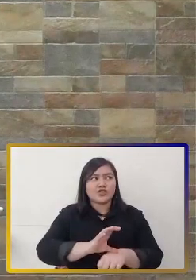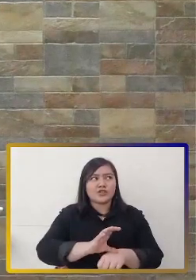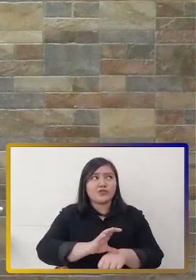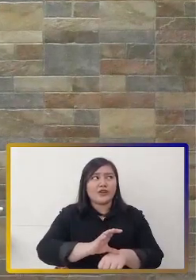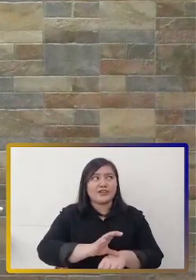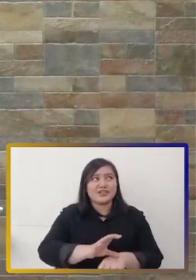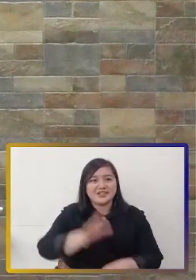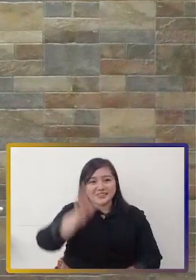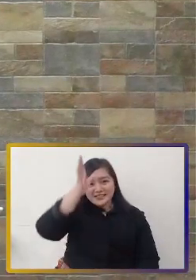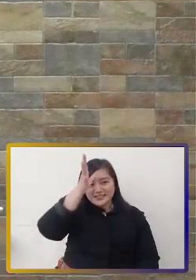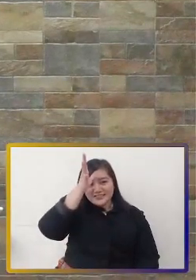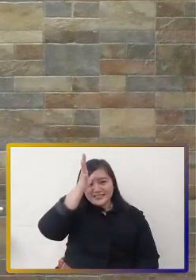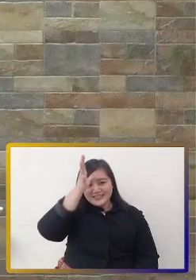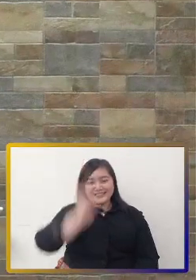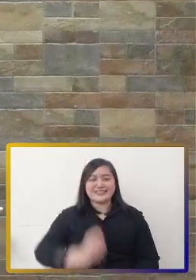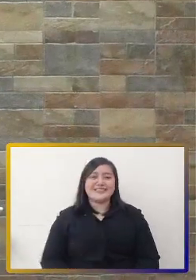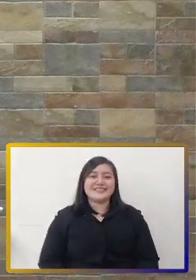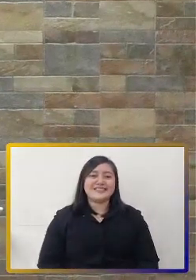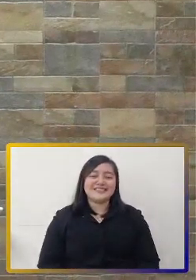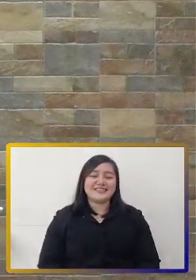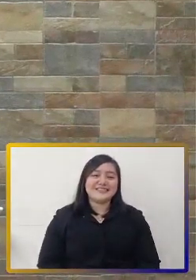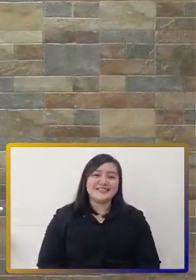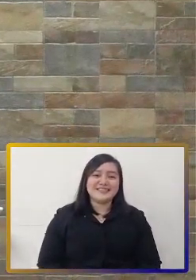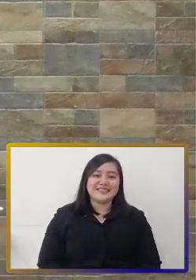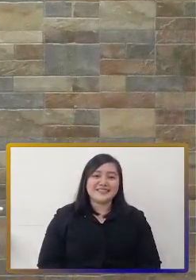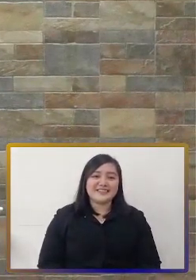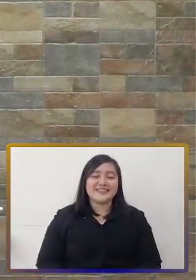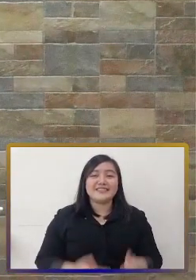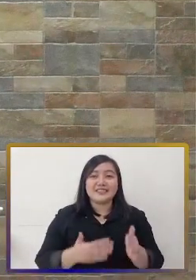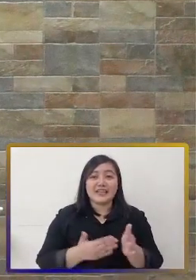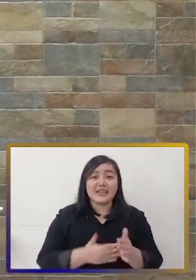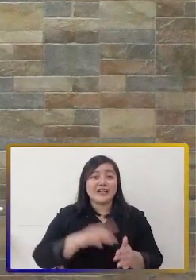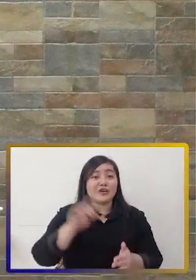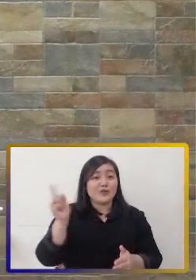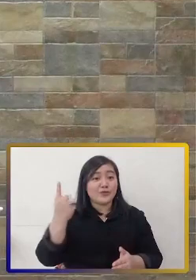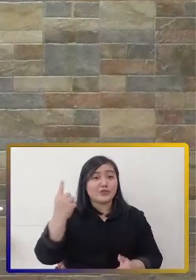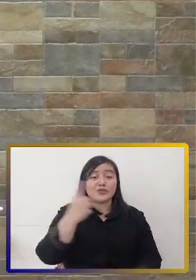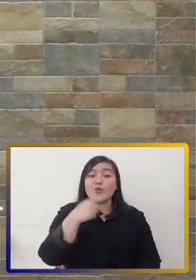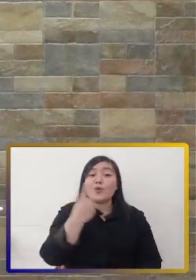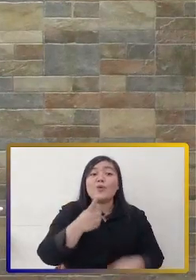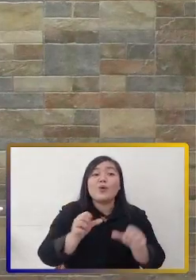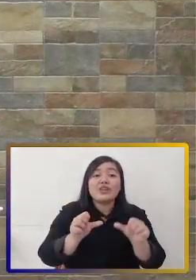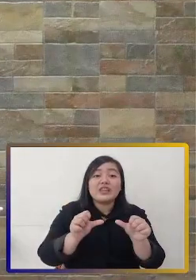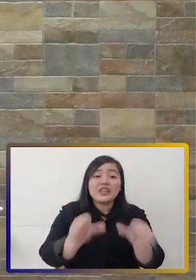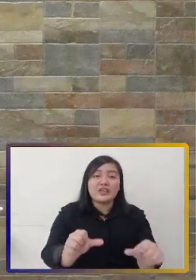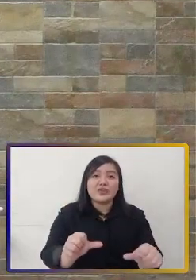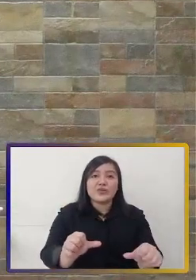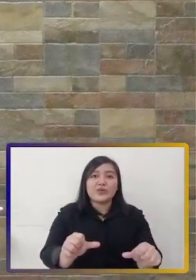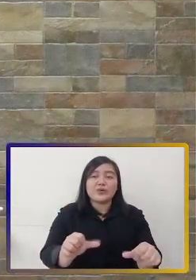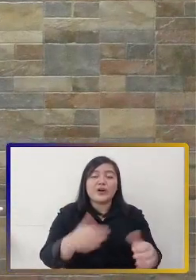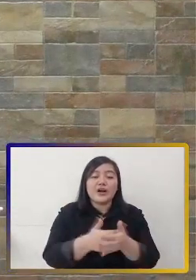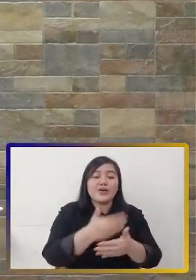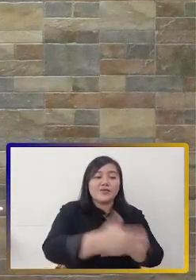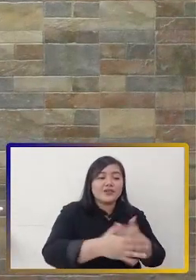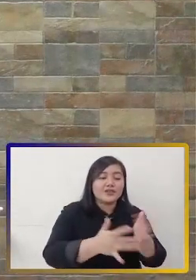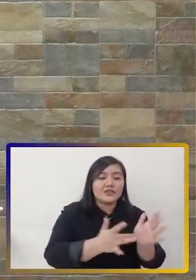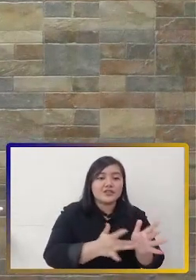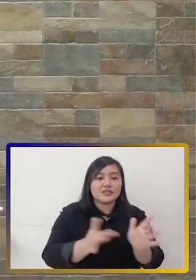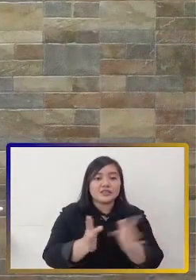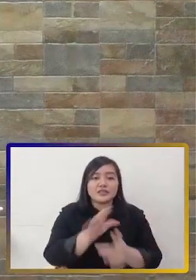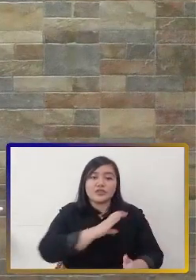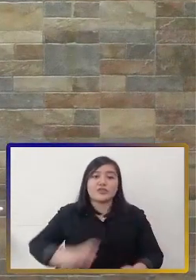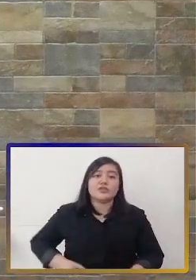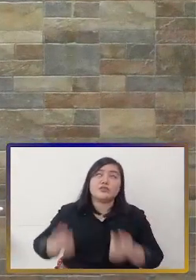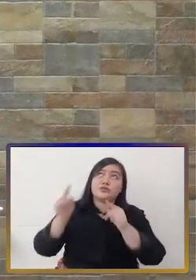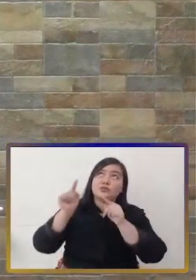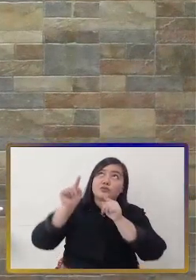po sa atin. Ang pinakaunang nagpatuloy after the Lord Jesus Christ, after His time here